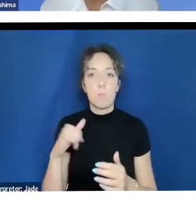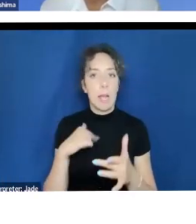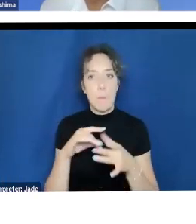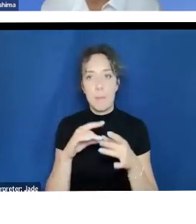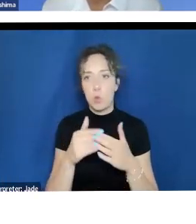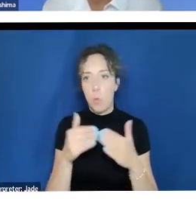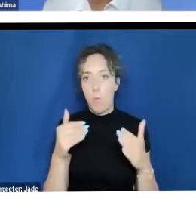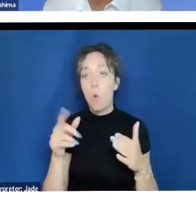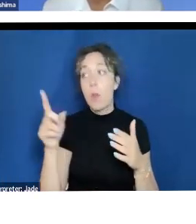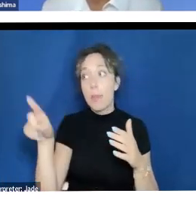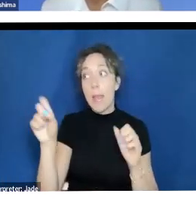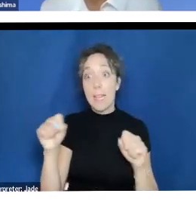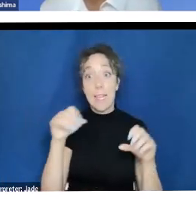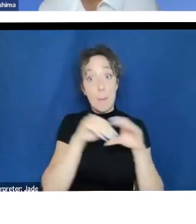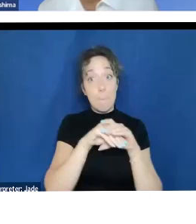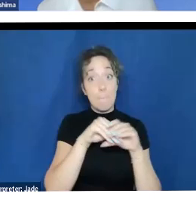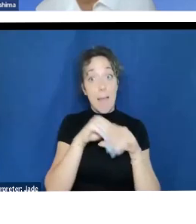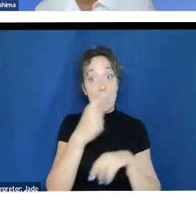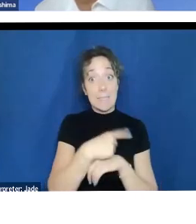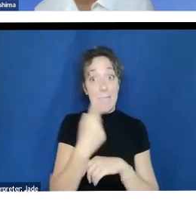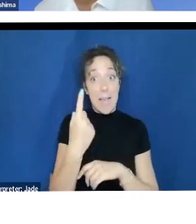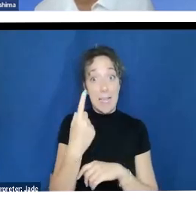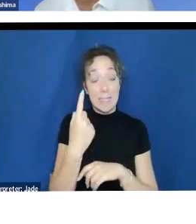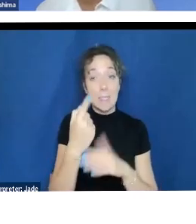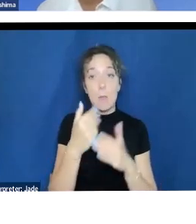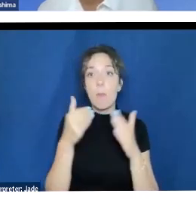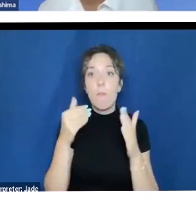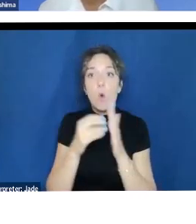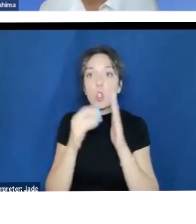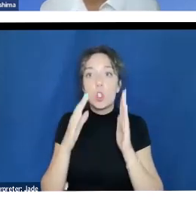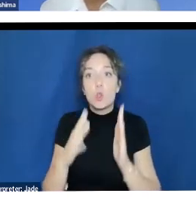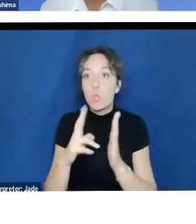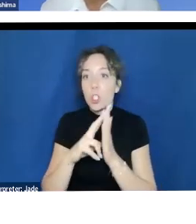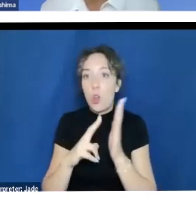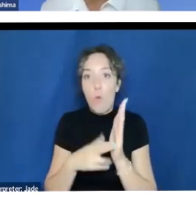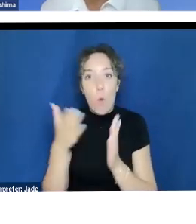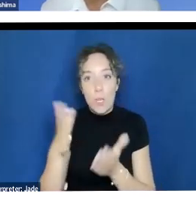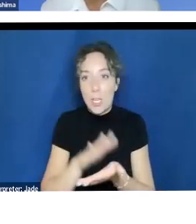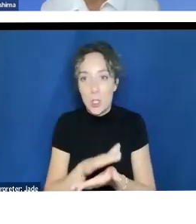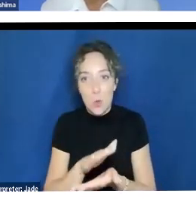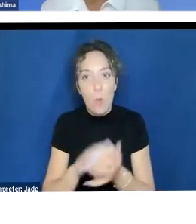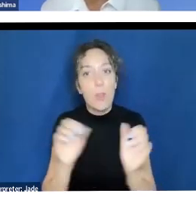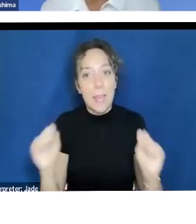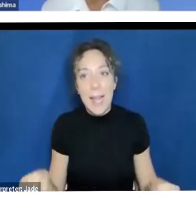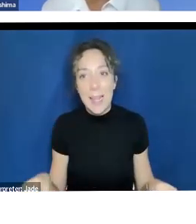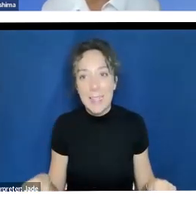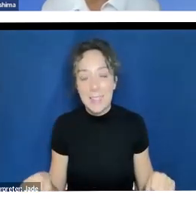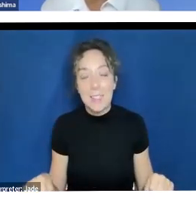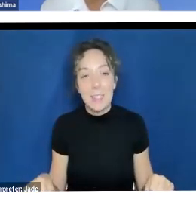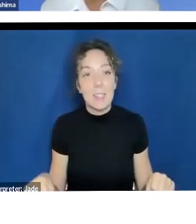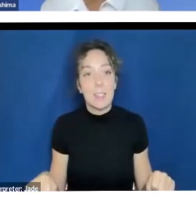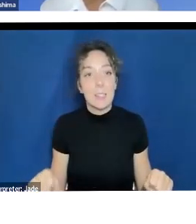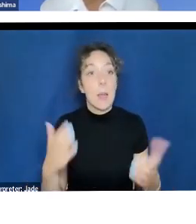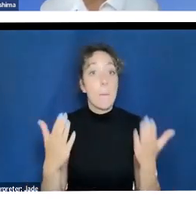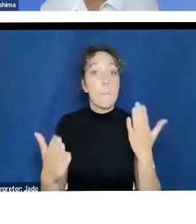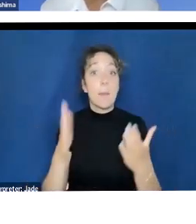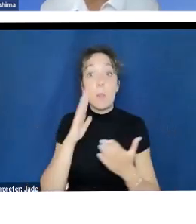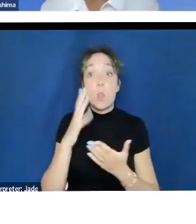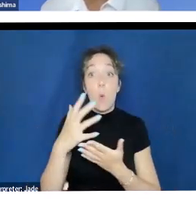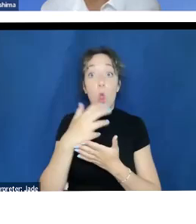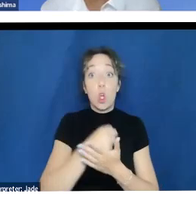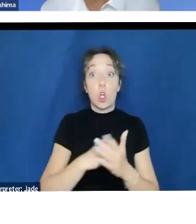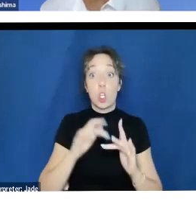may bank days before a student is even enrolled at a school, and they may earn